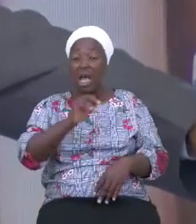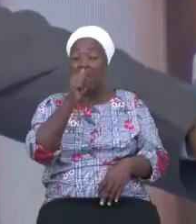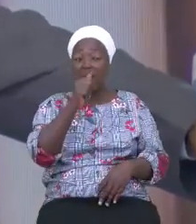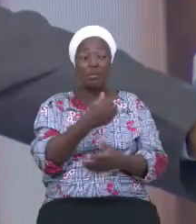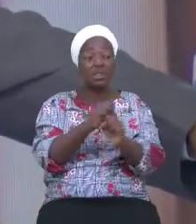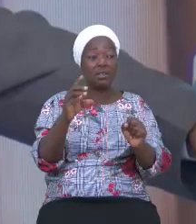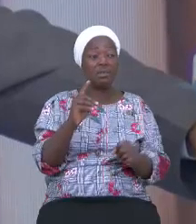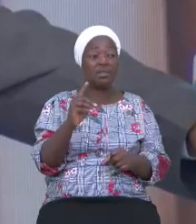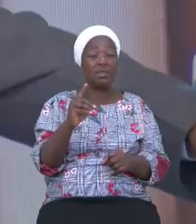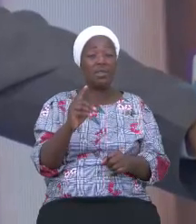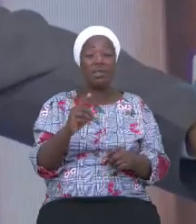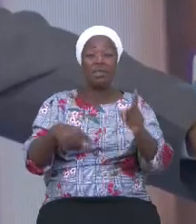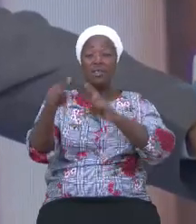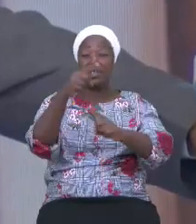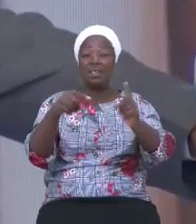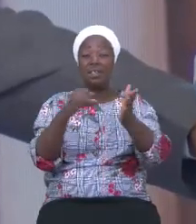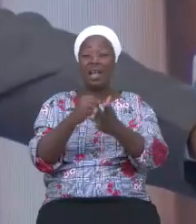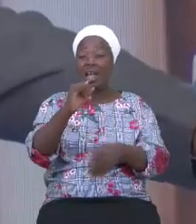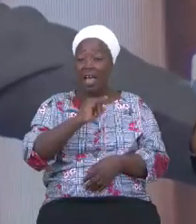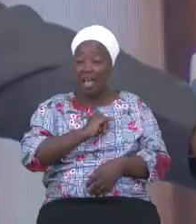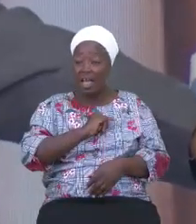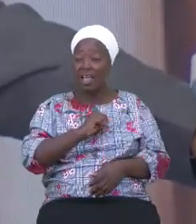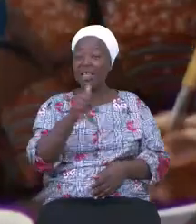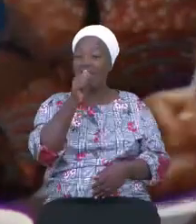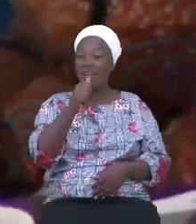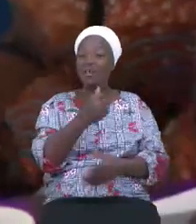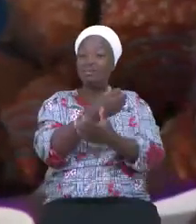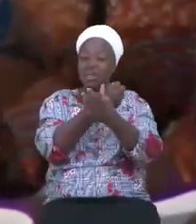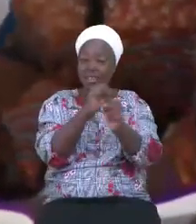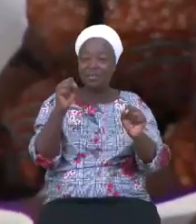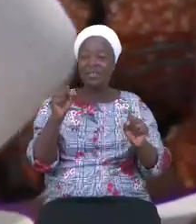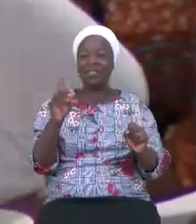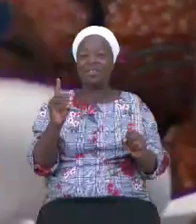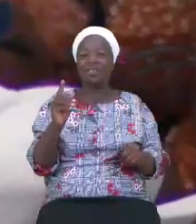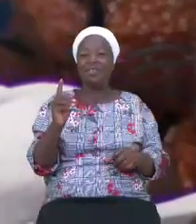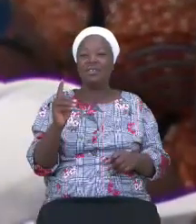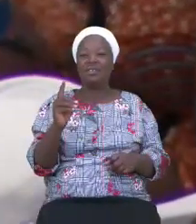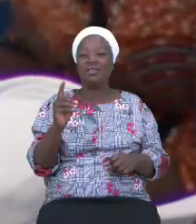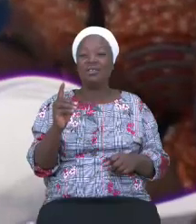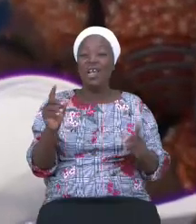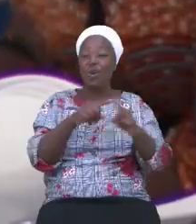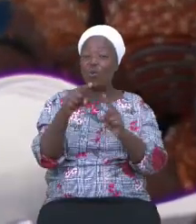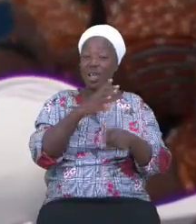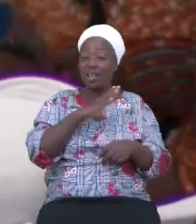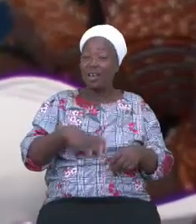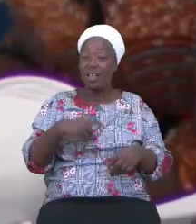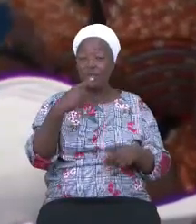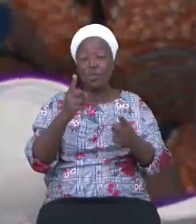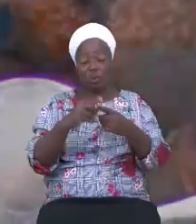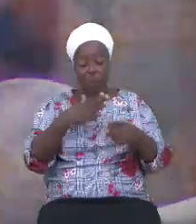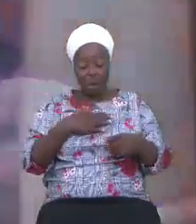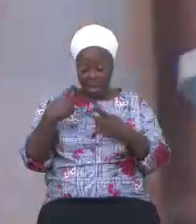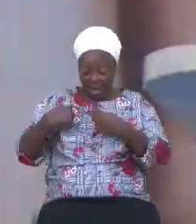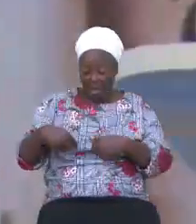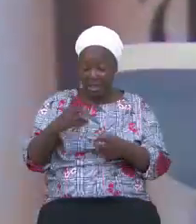saved. Somebody there, I am saved. When Christ speaks to my heart and